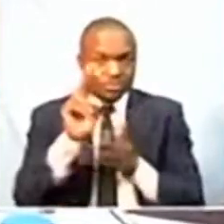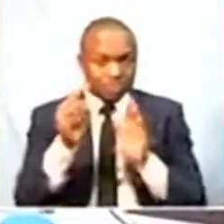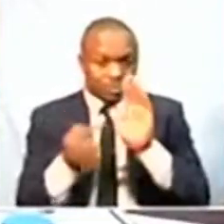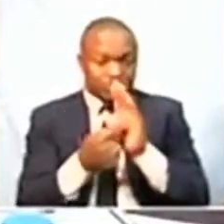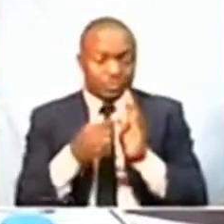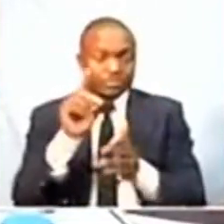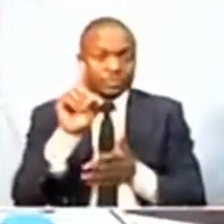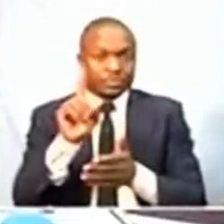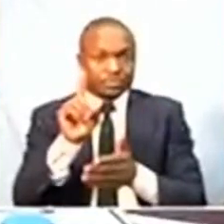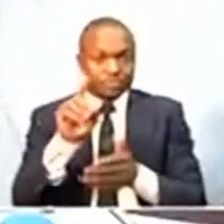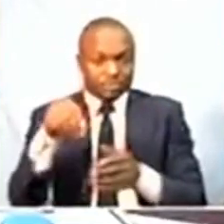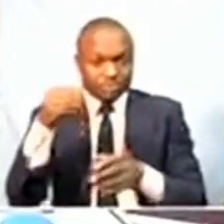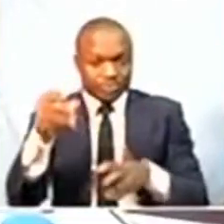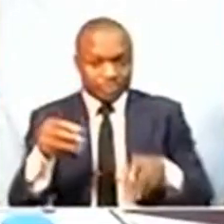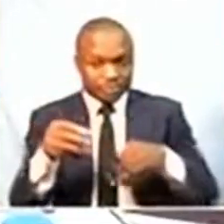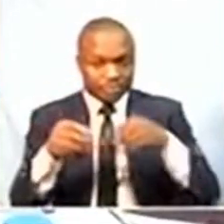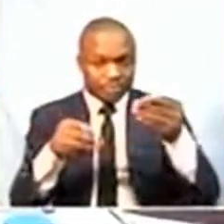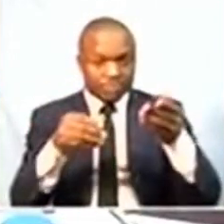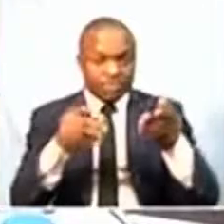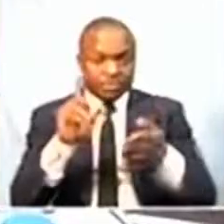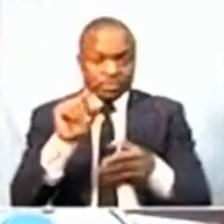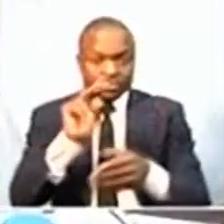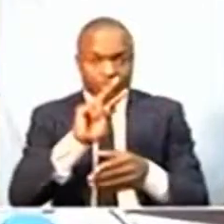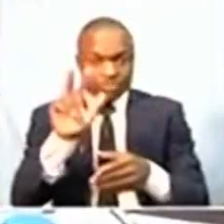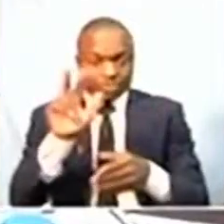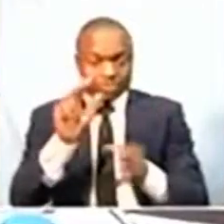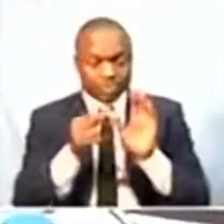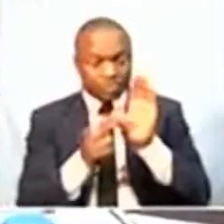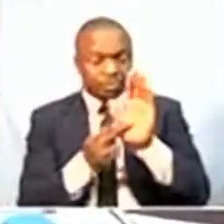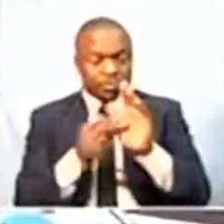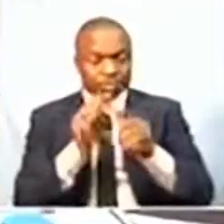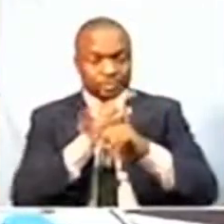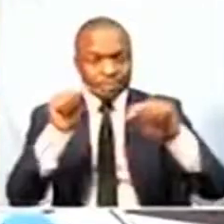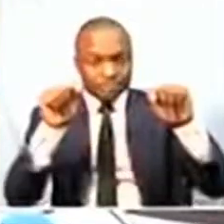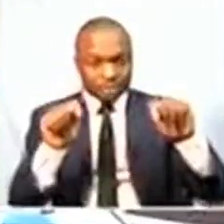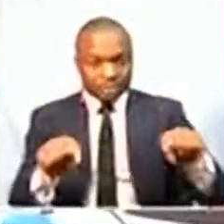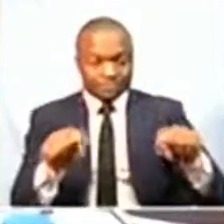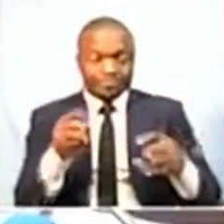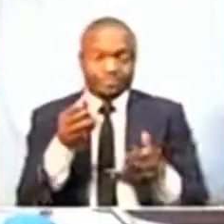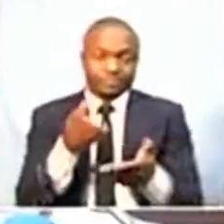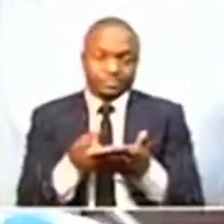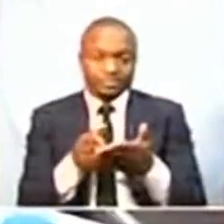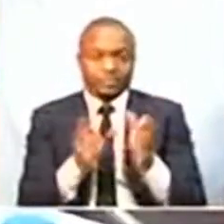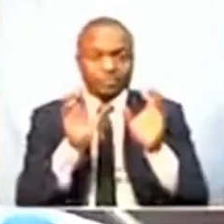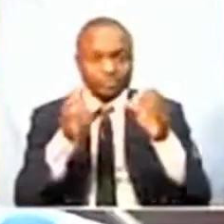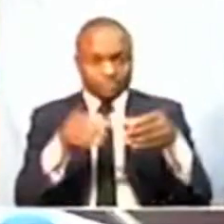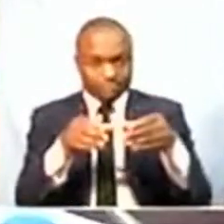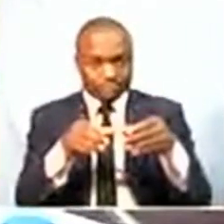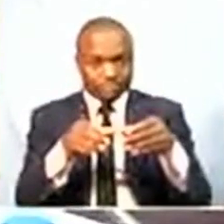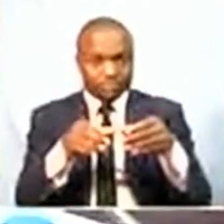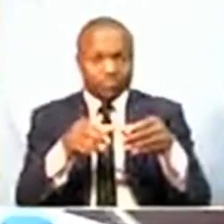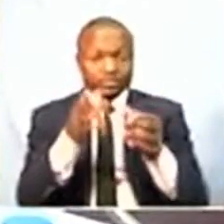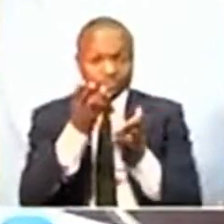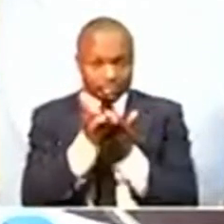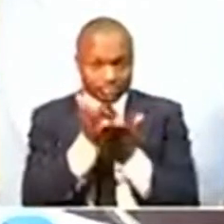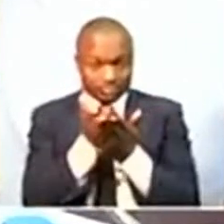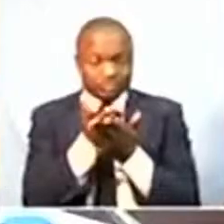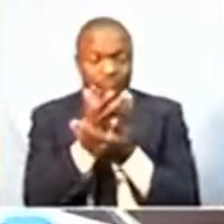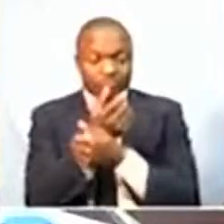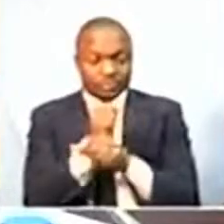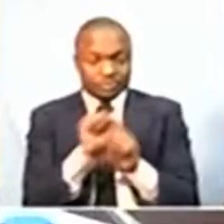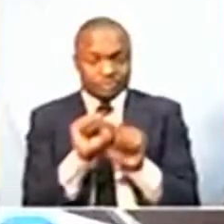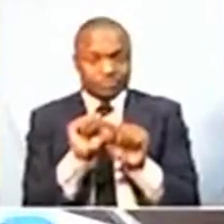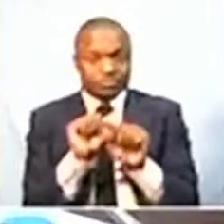2.1 were spent during the period under review as shown in the table above. Council is remedial measure taken,